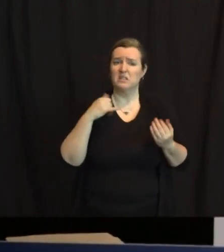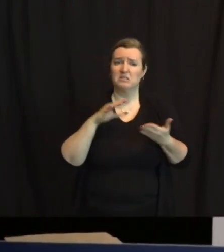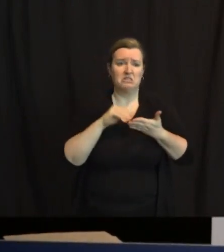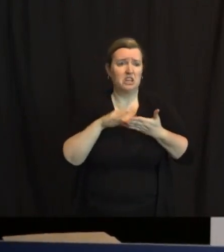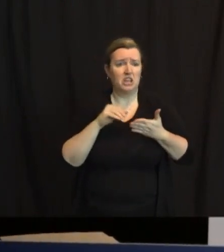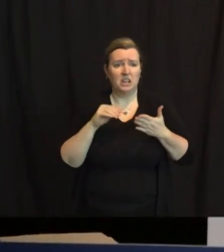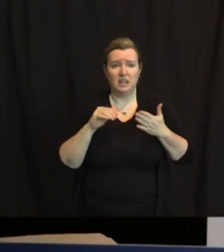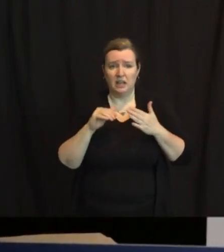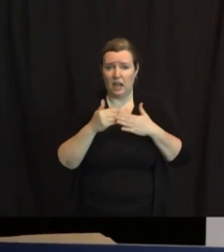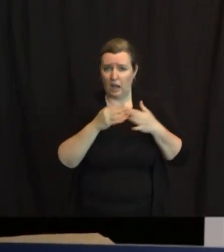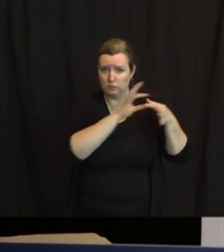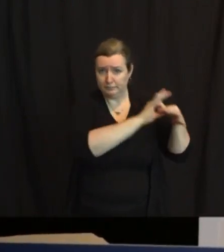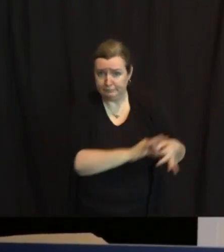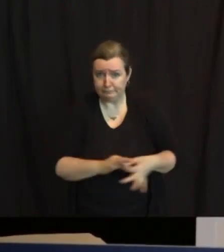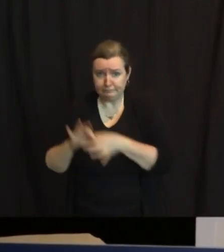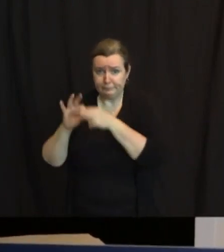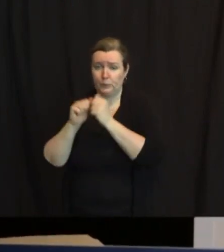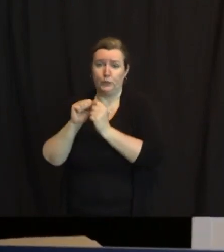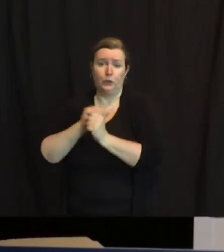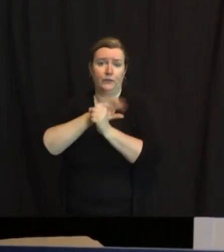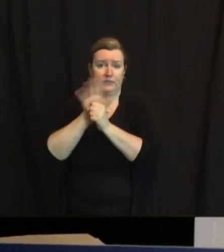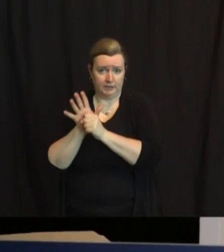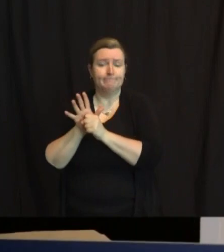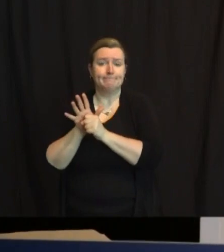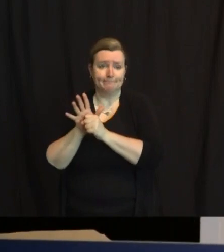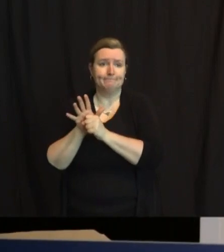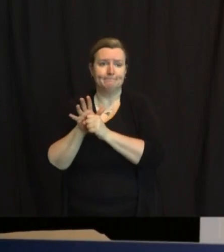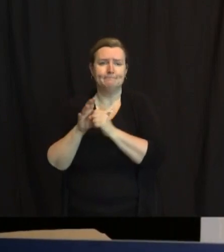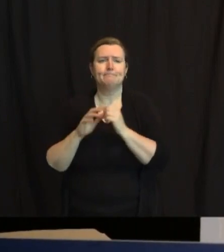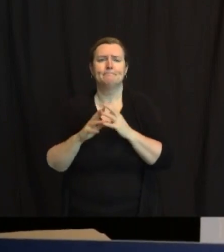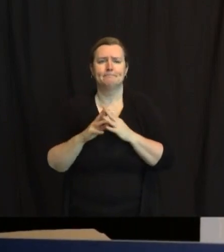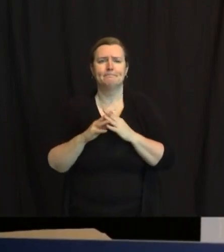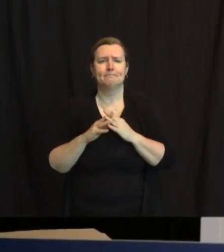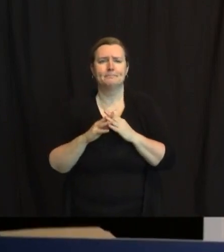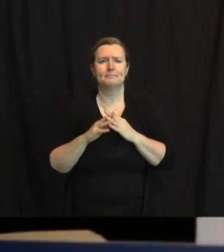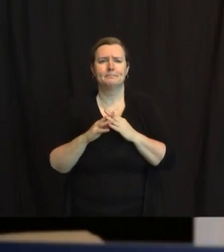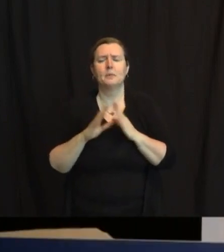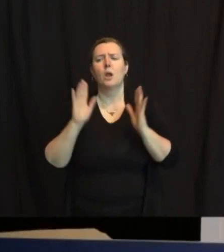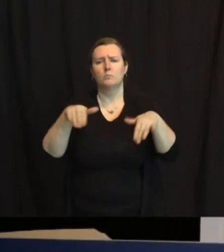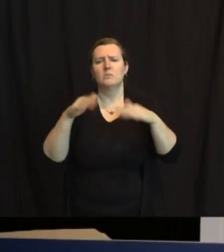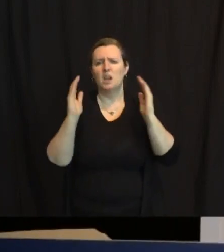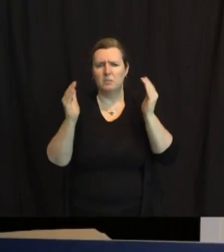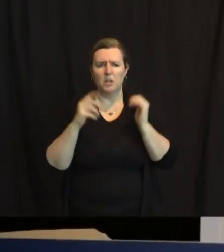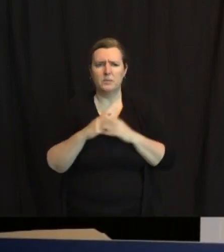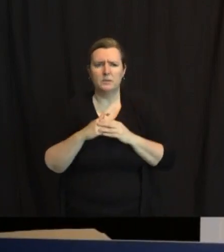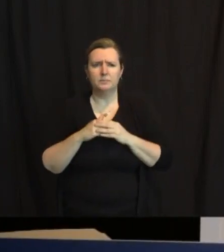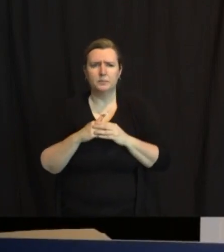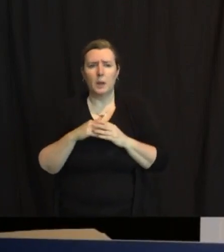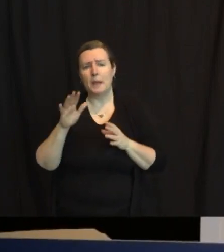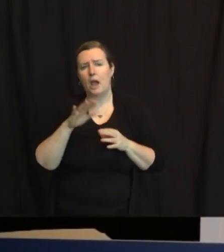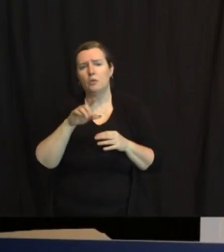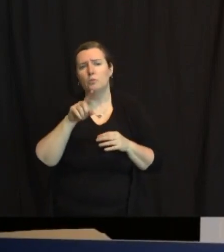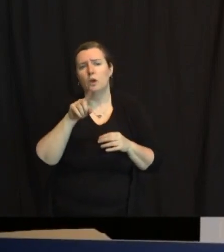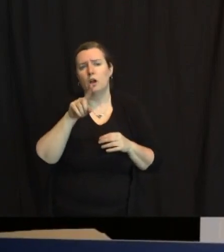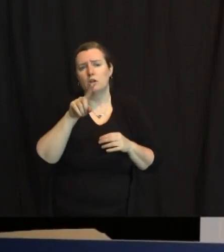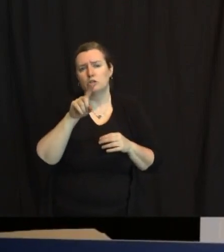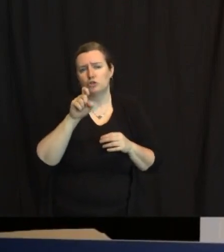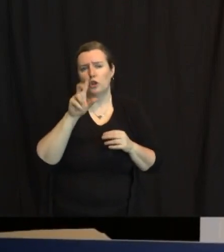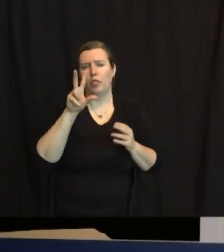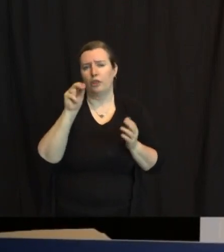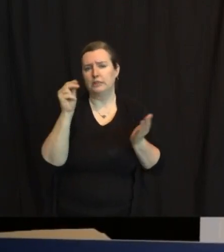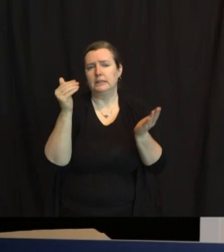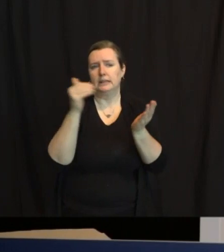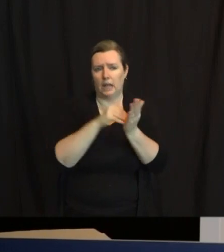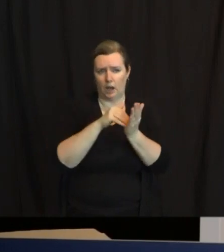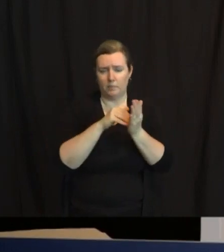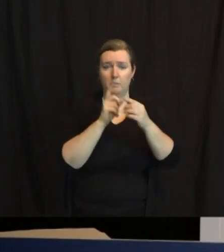with COVID. I do want to put some things in perspective. I want to start with the fact that out of about roughly 130,000 confirmed cases in New Jersey, only